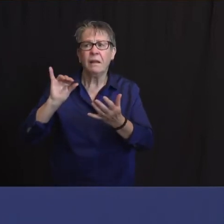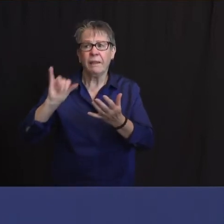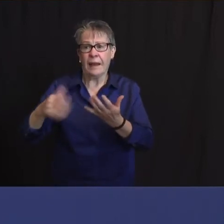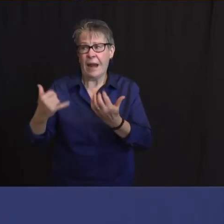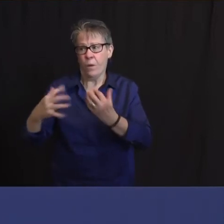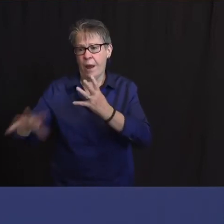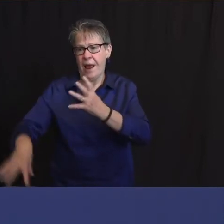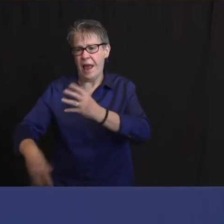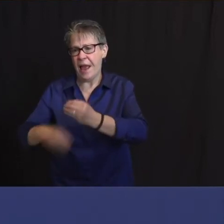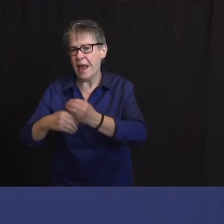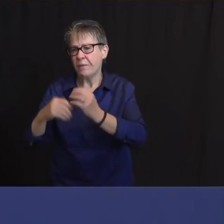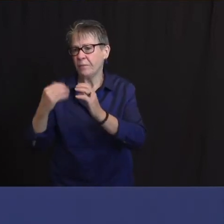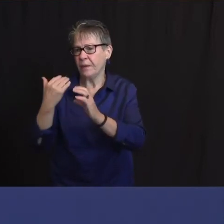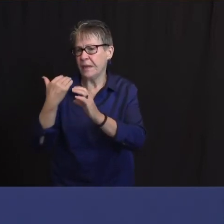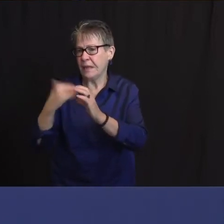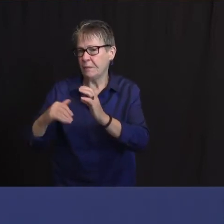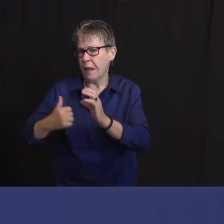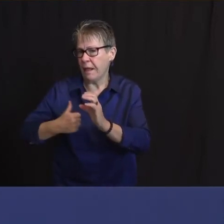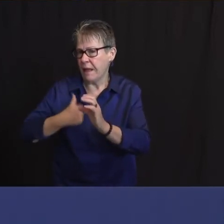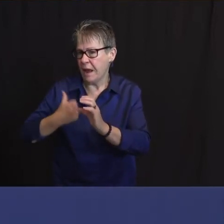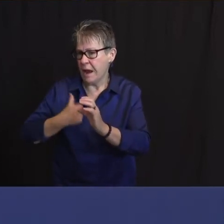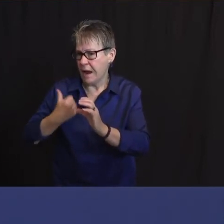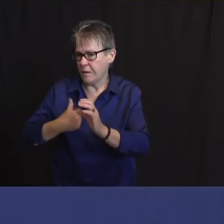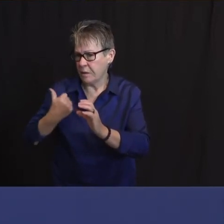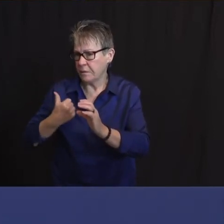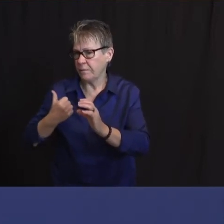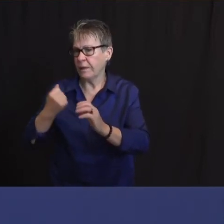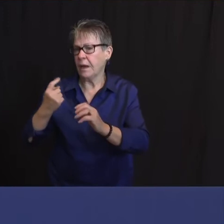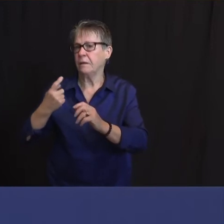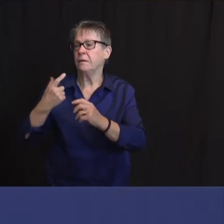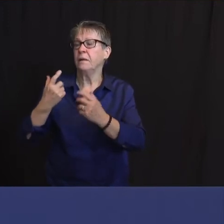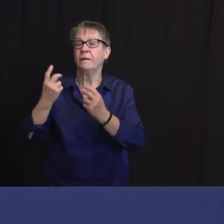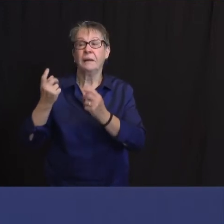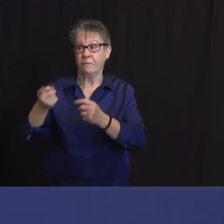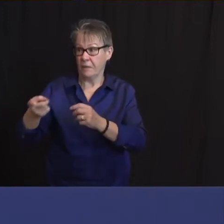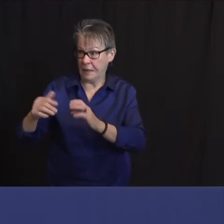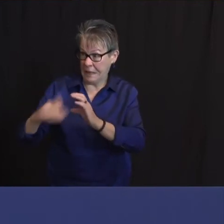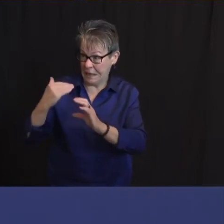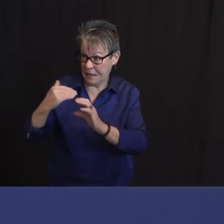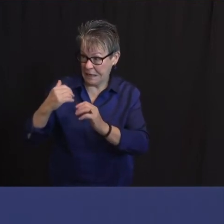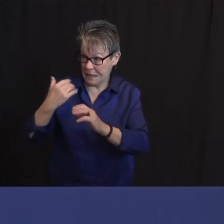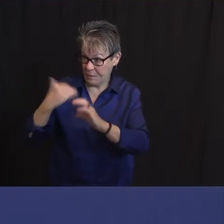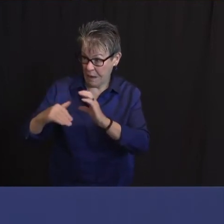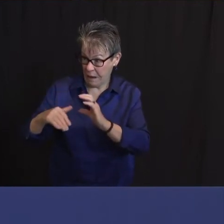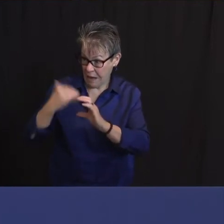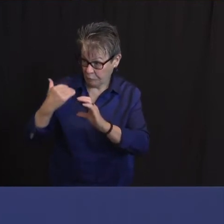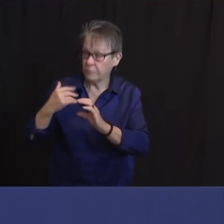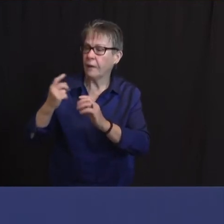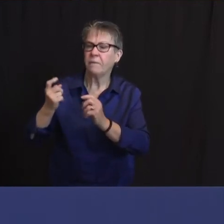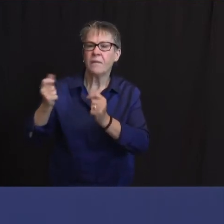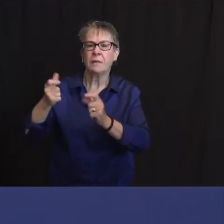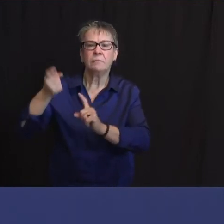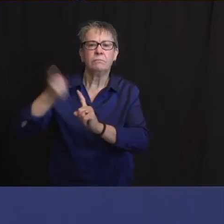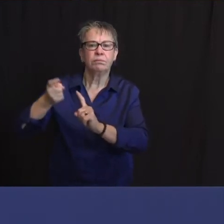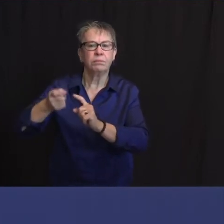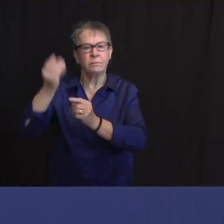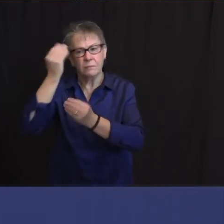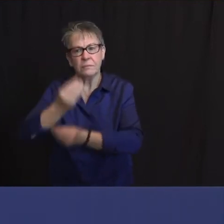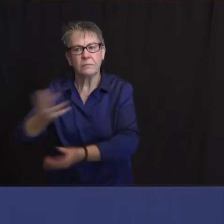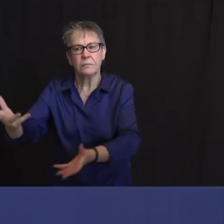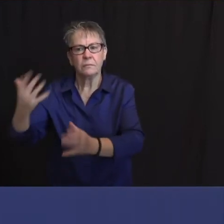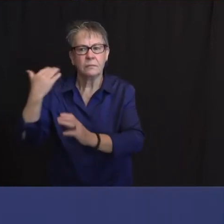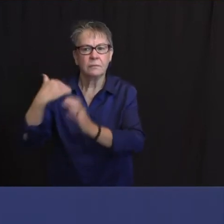an email will automatically be sent. But I am told, because you've got some folks, as we mentioned, part of the animating reason to set this call center